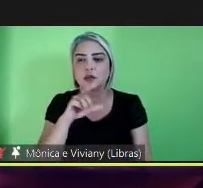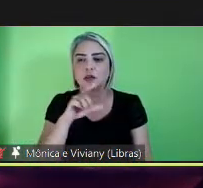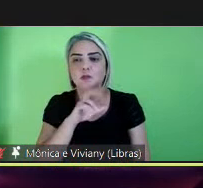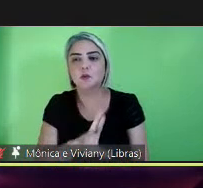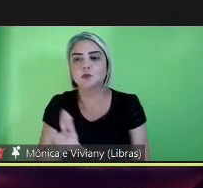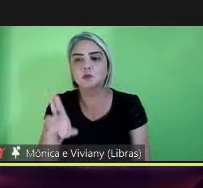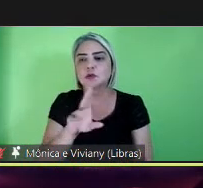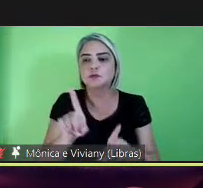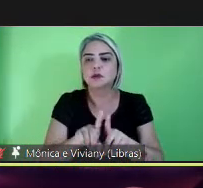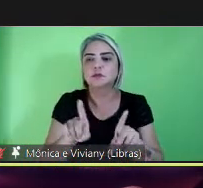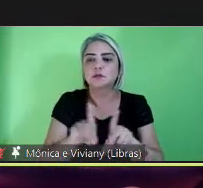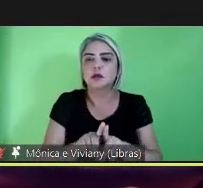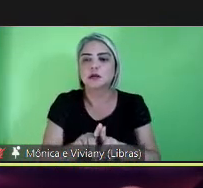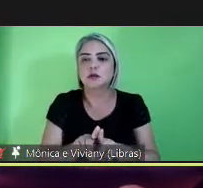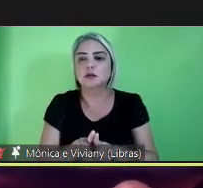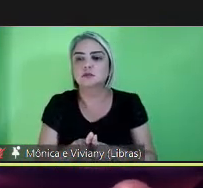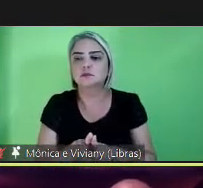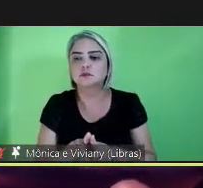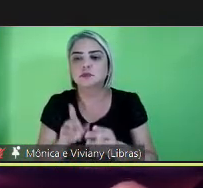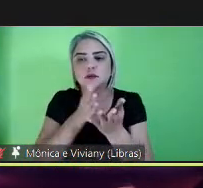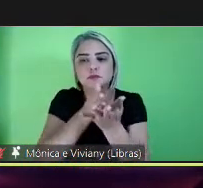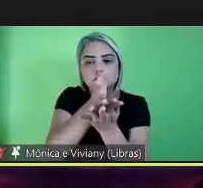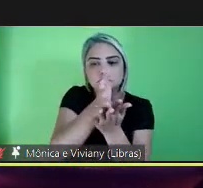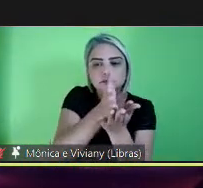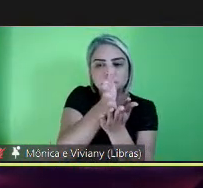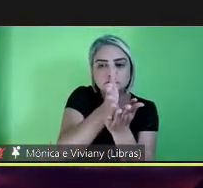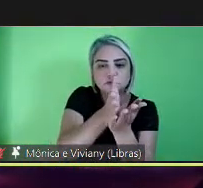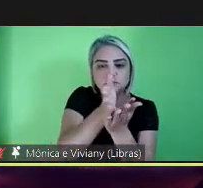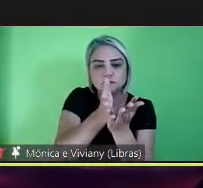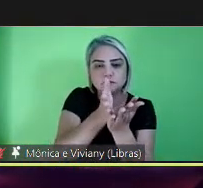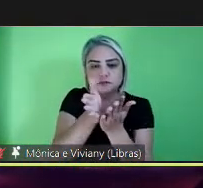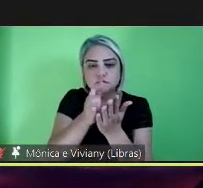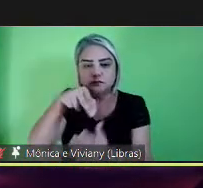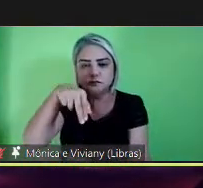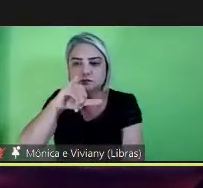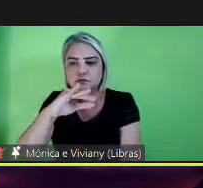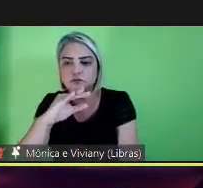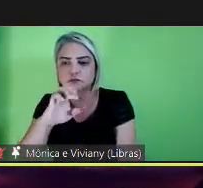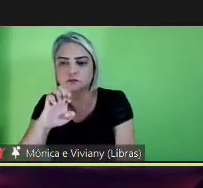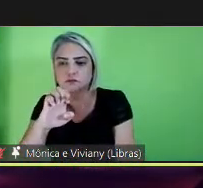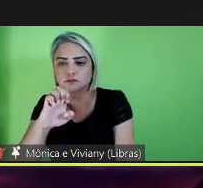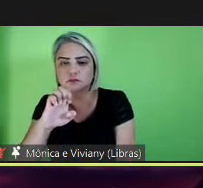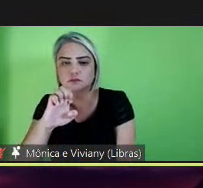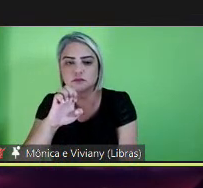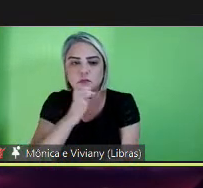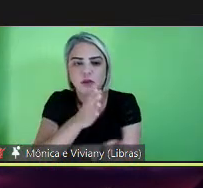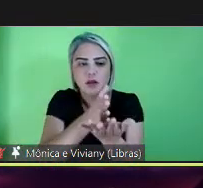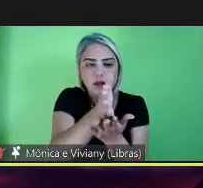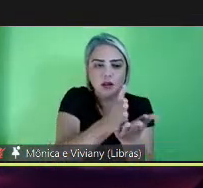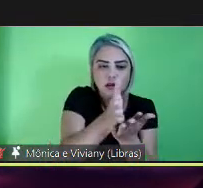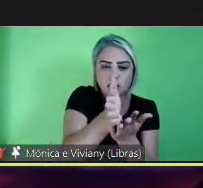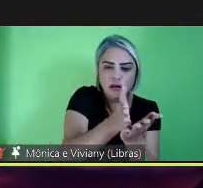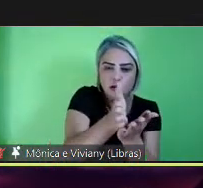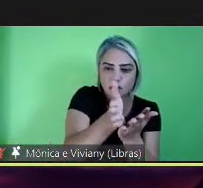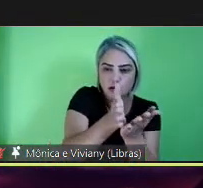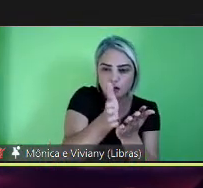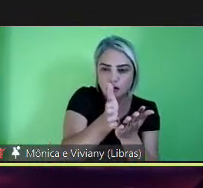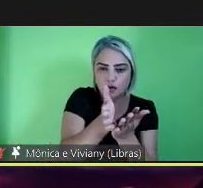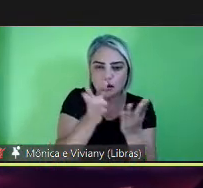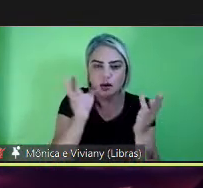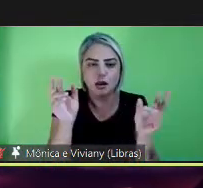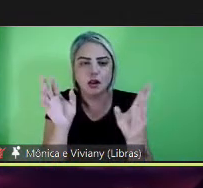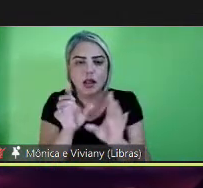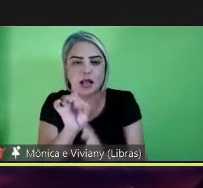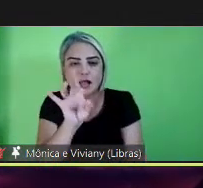guidelines. But guidelines are guidelines. Again, every guideline will not take on